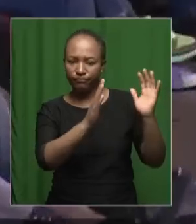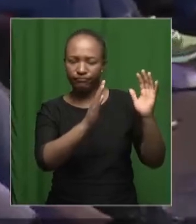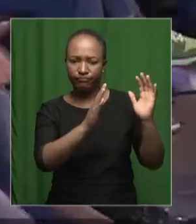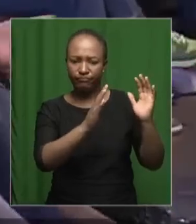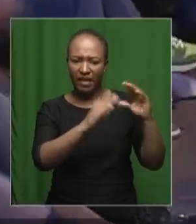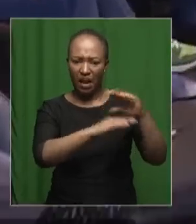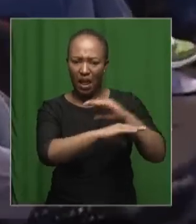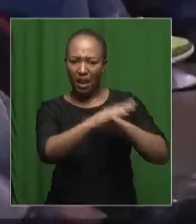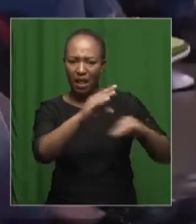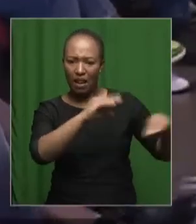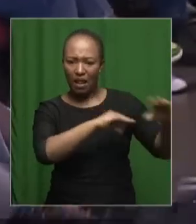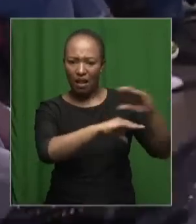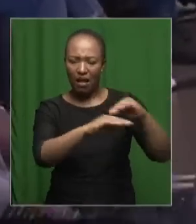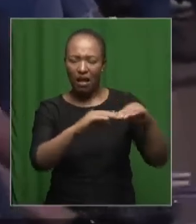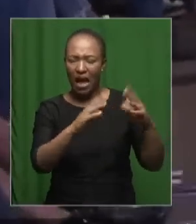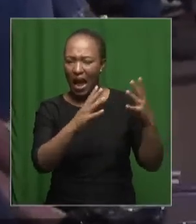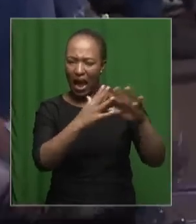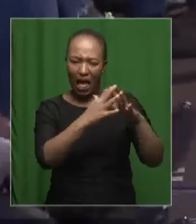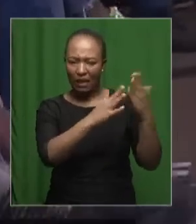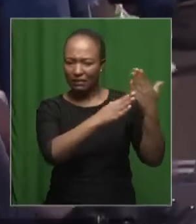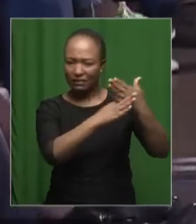EFF will...